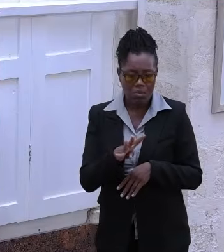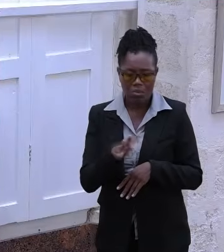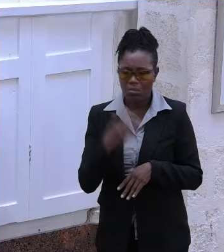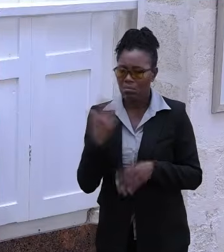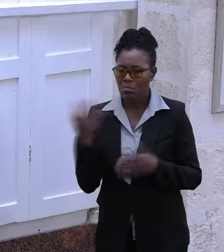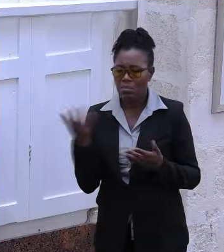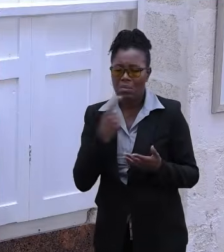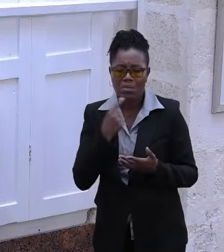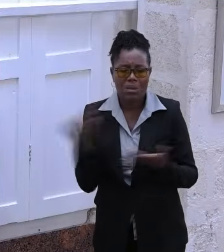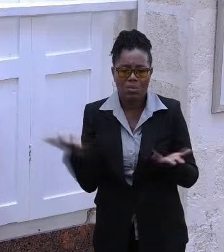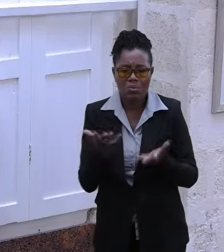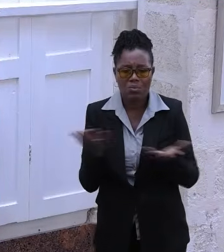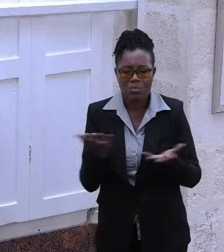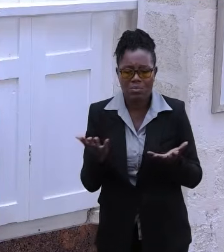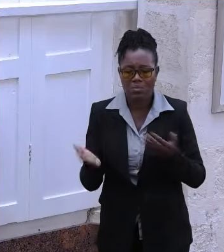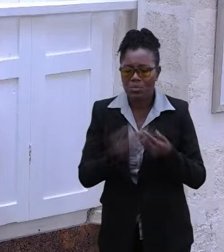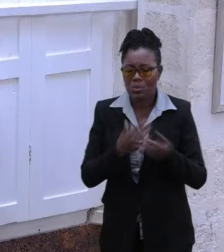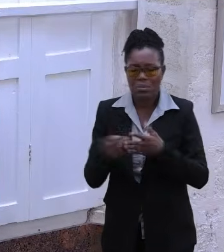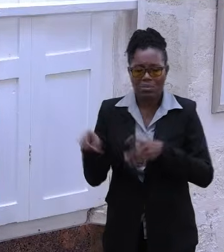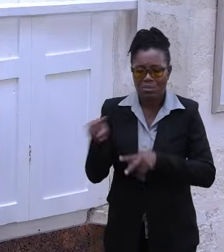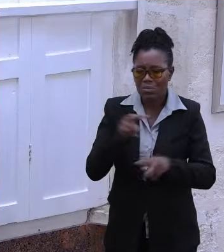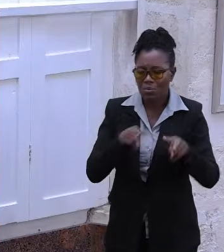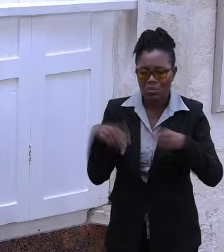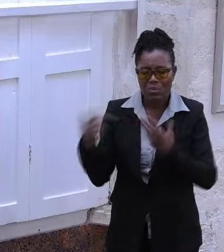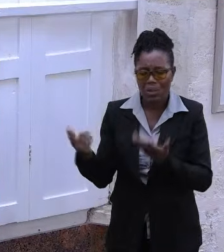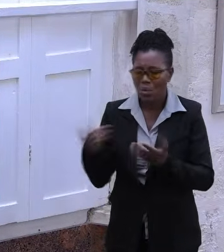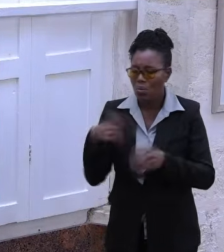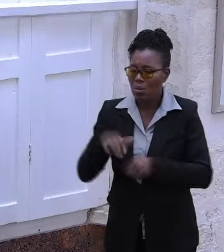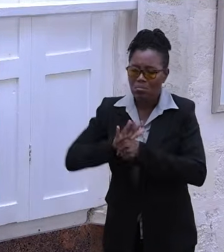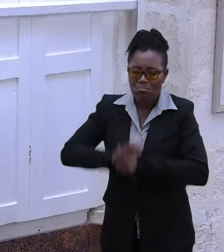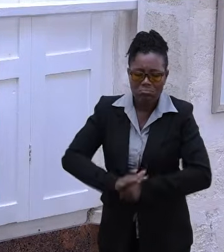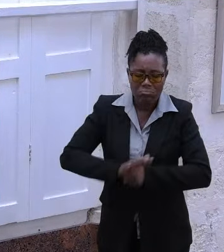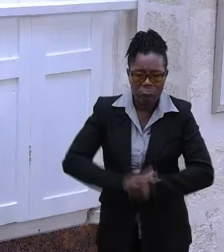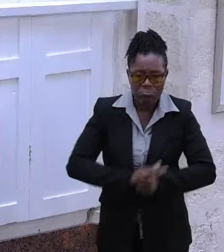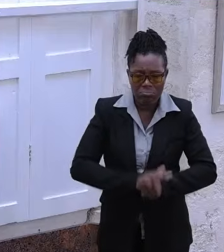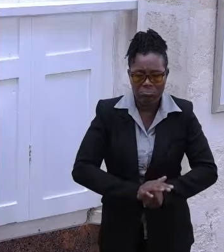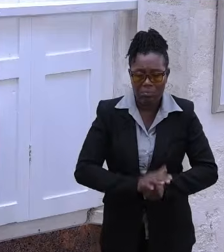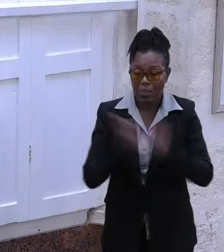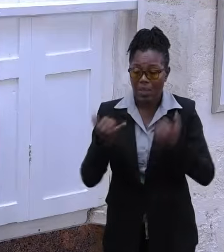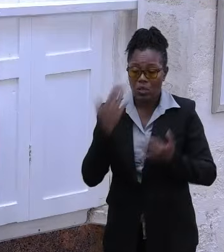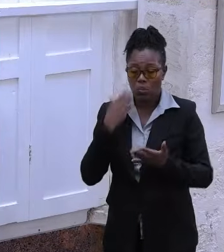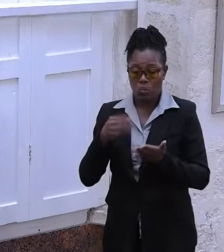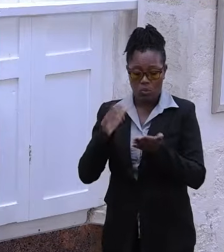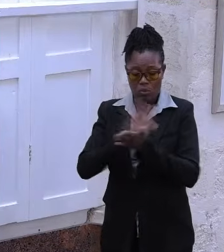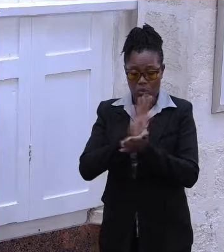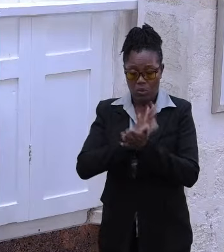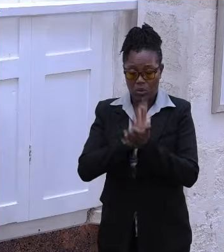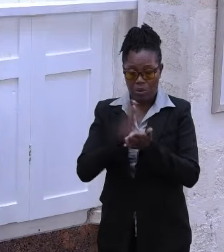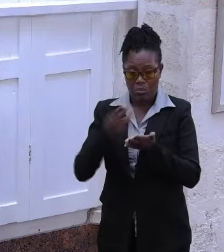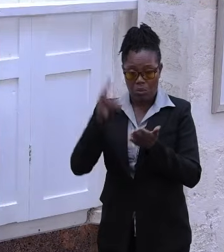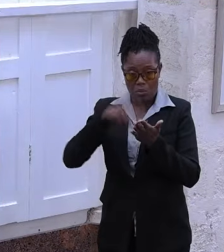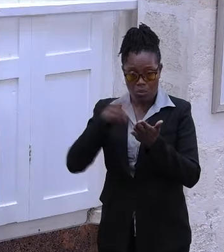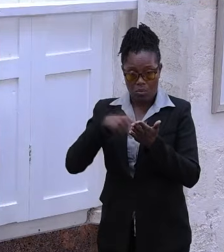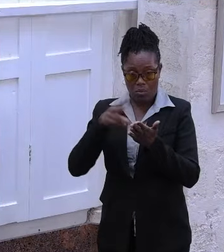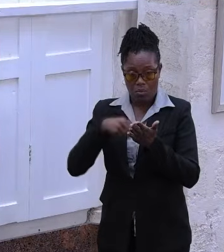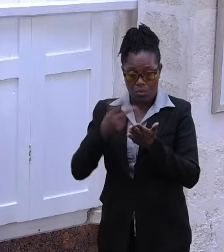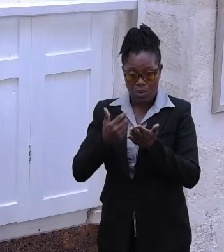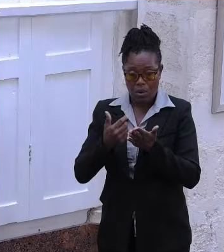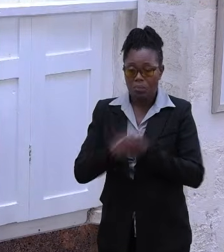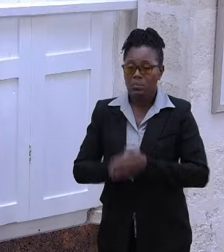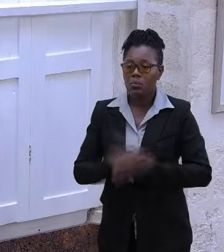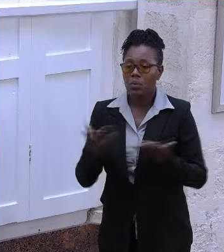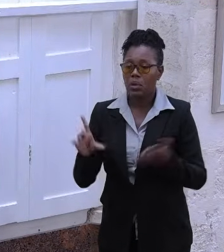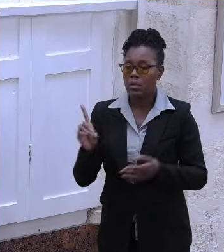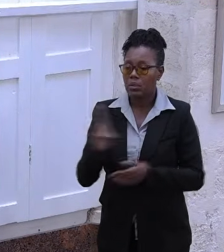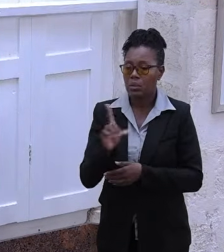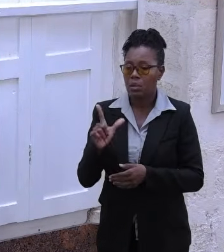at it, we're under pressure. Now, if I am to read from the document submitted by the